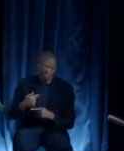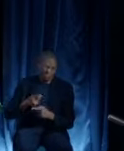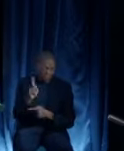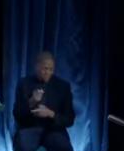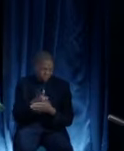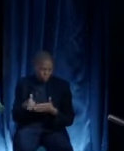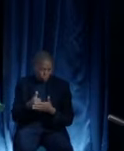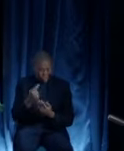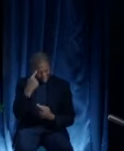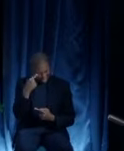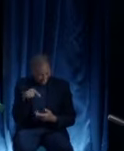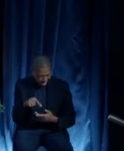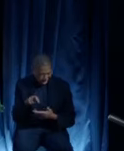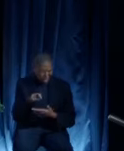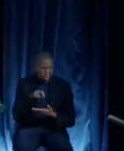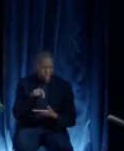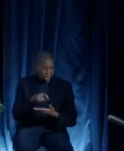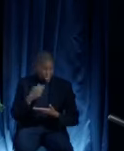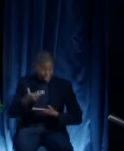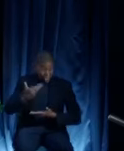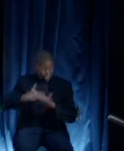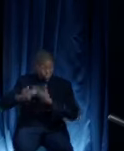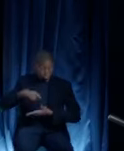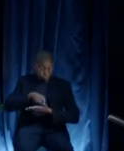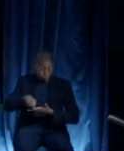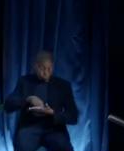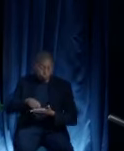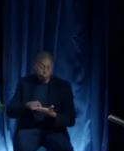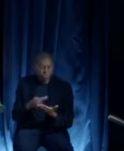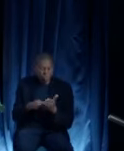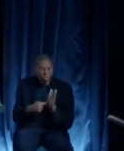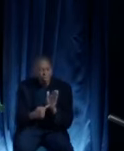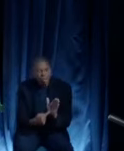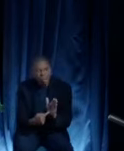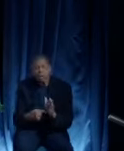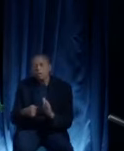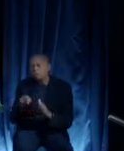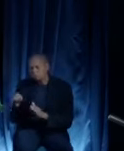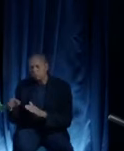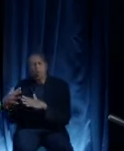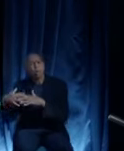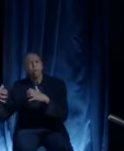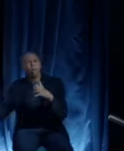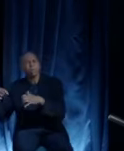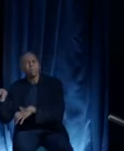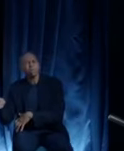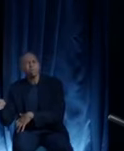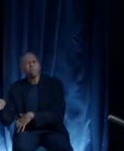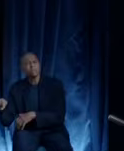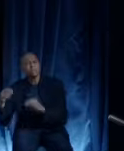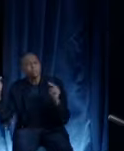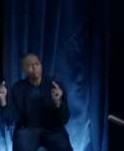a lot of political history, to be written about parliamentary history, and not quite as much and